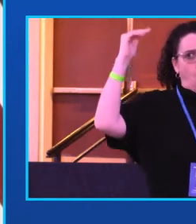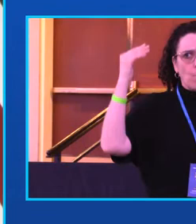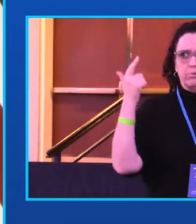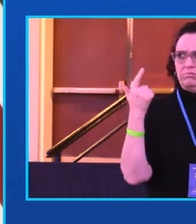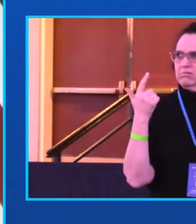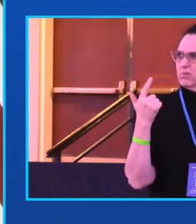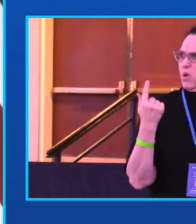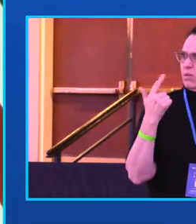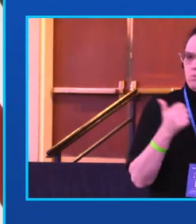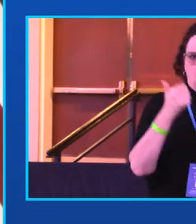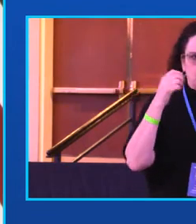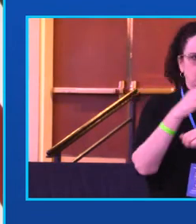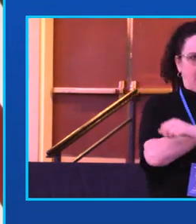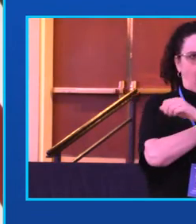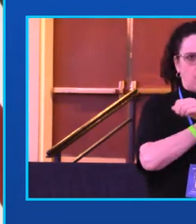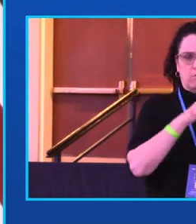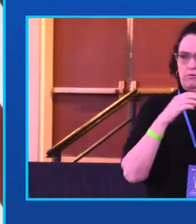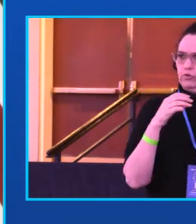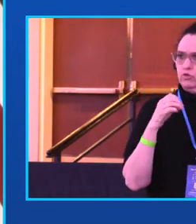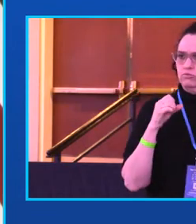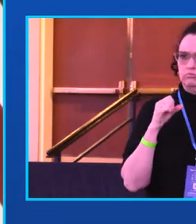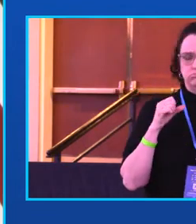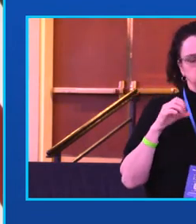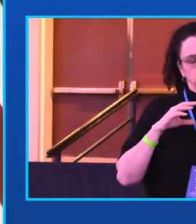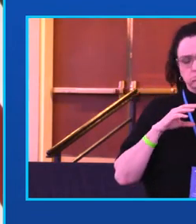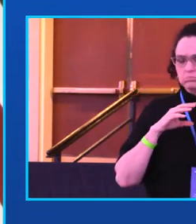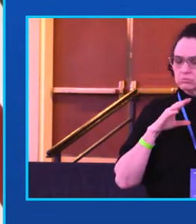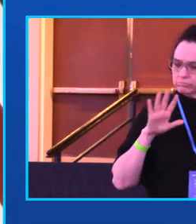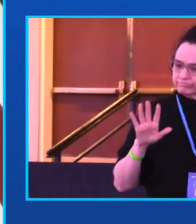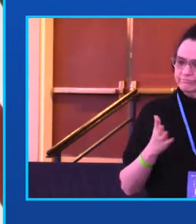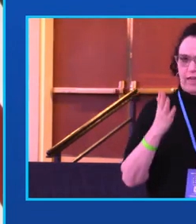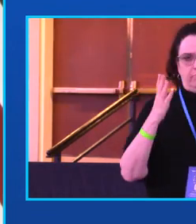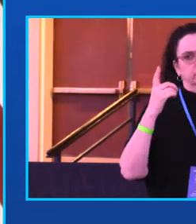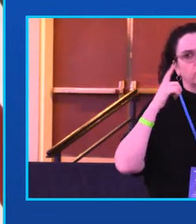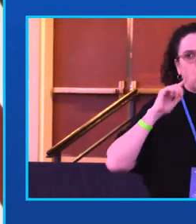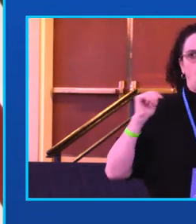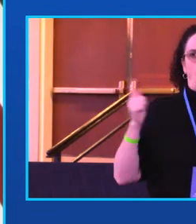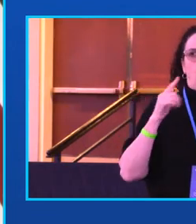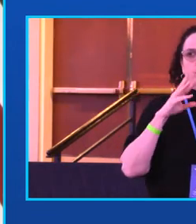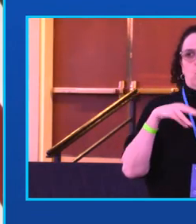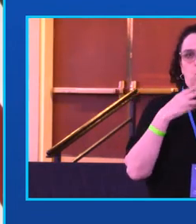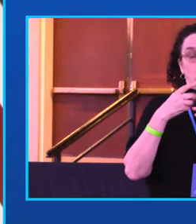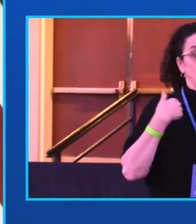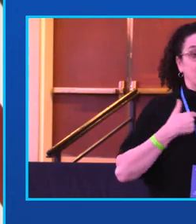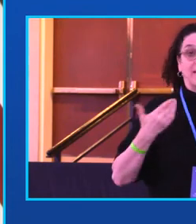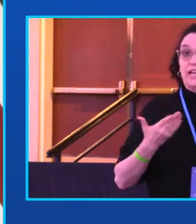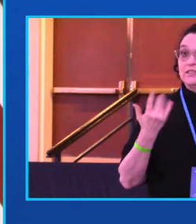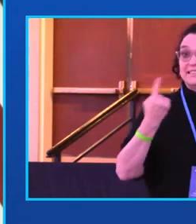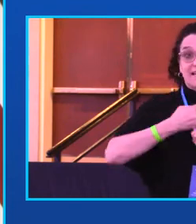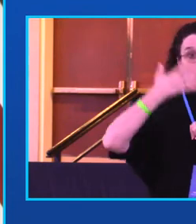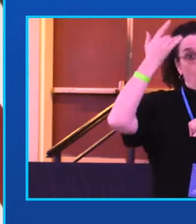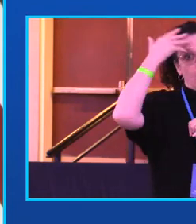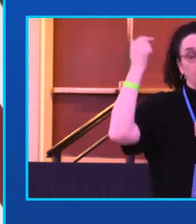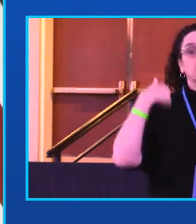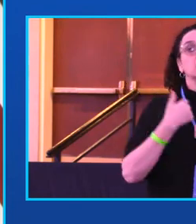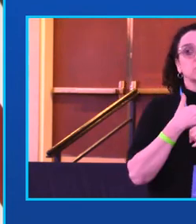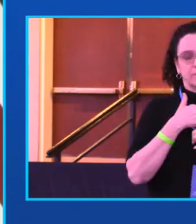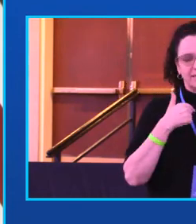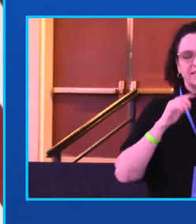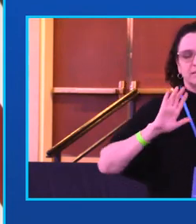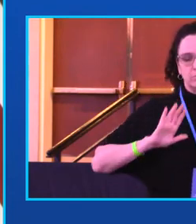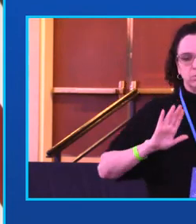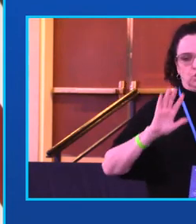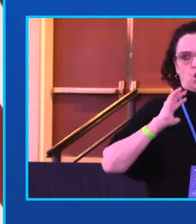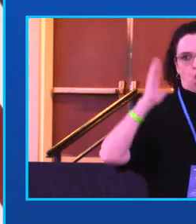powerful forces in our world. We are here today because we're putting our hope into action. We want to win